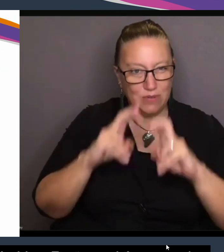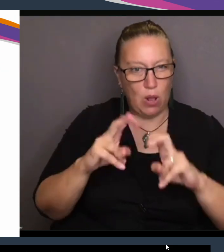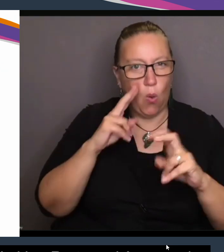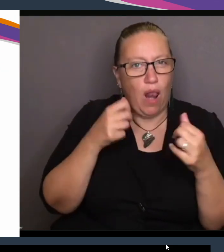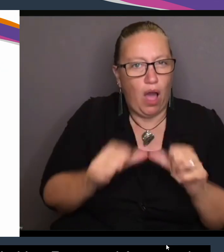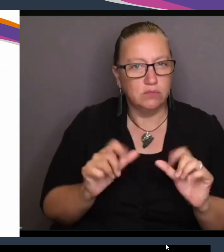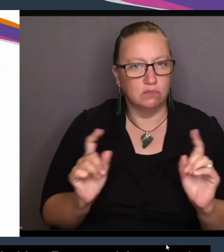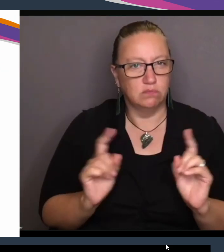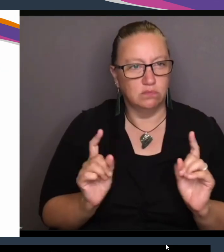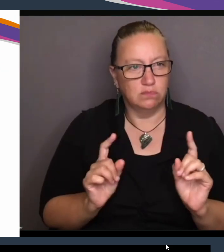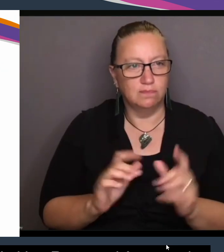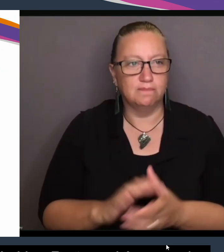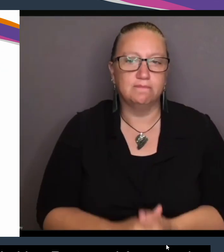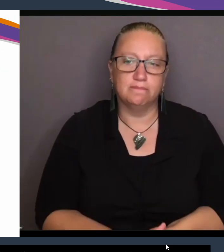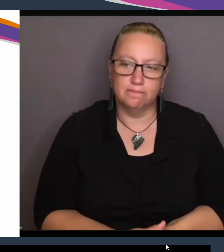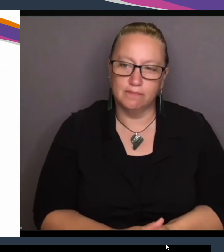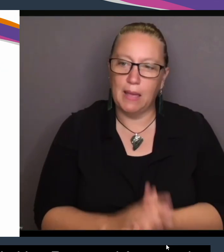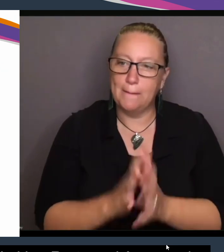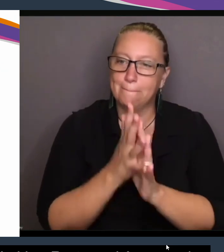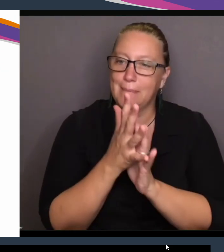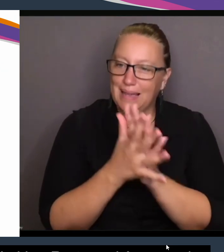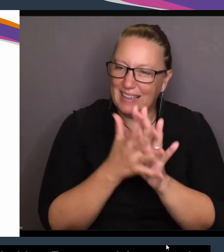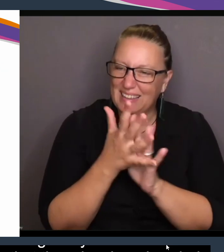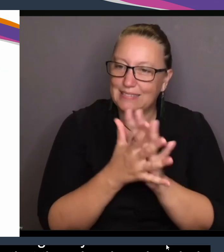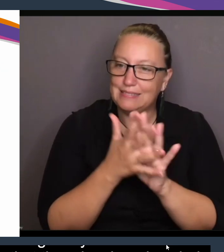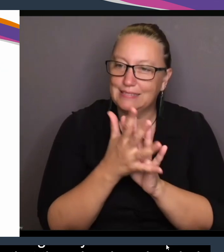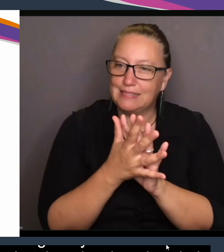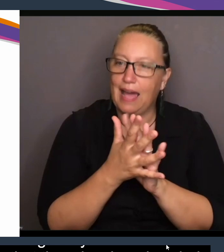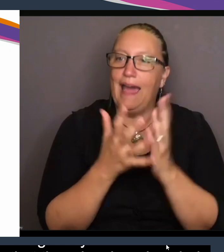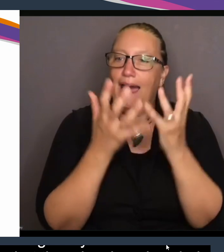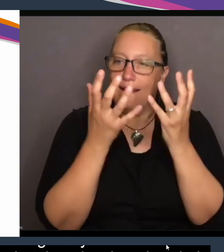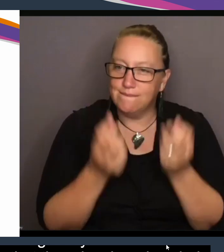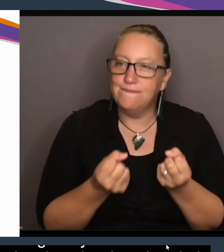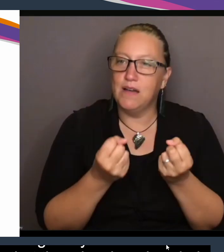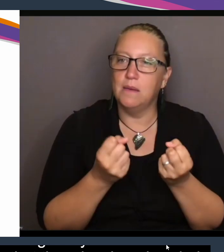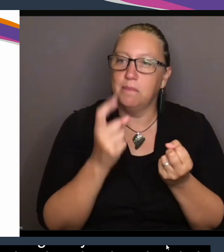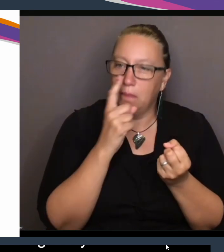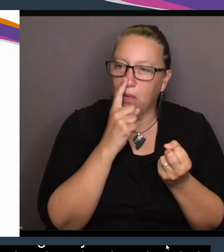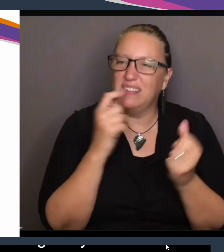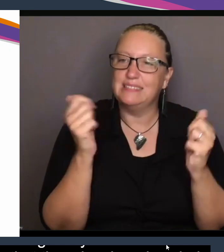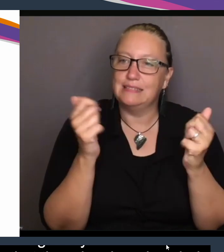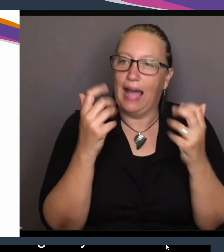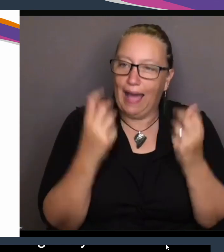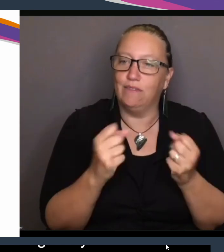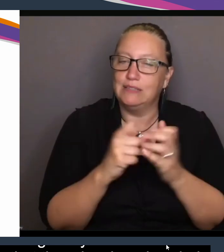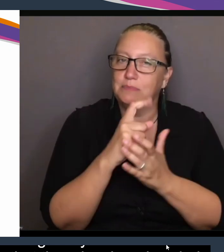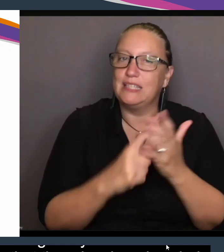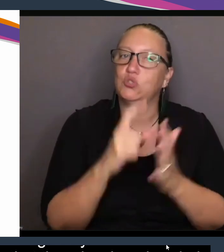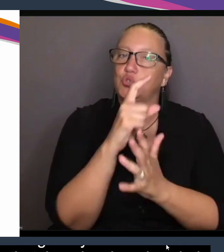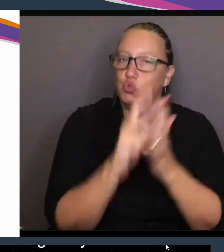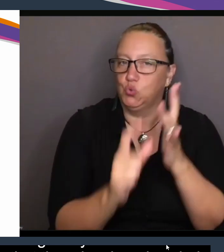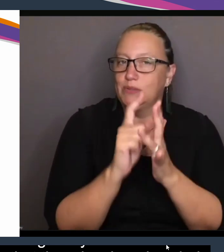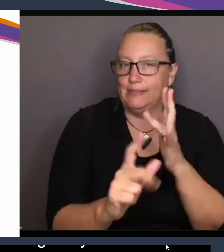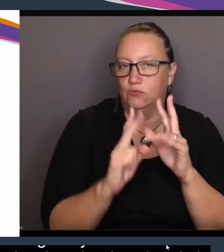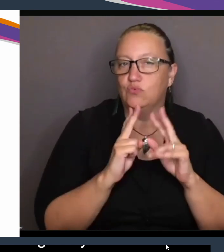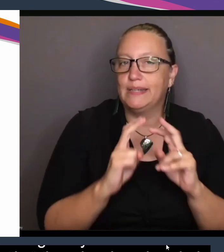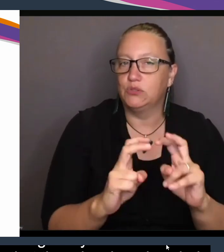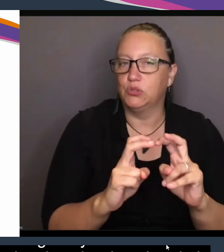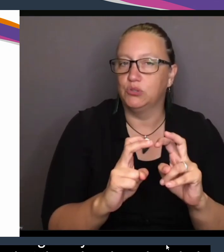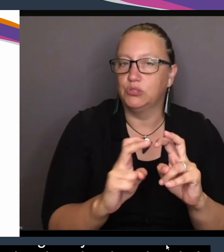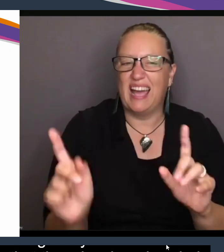And so it's making sure it's done by people with disability, and it's also about strengthening